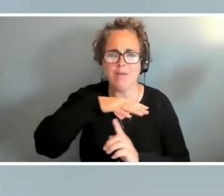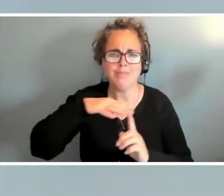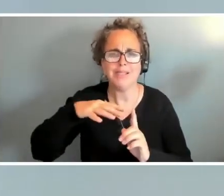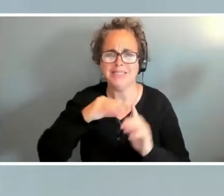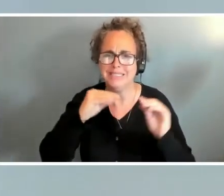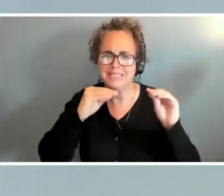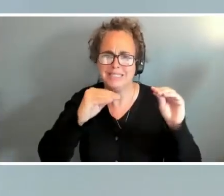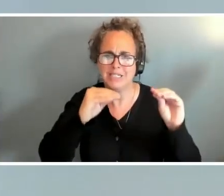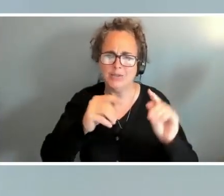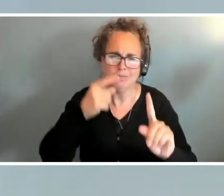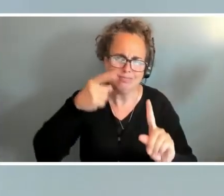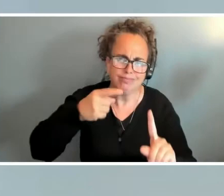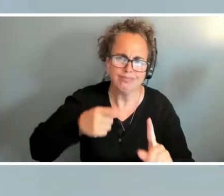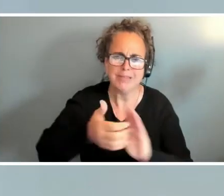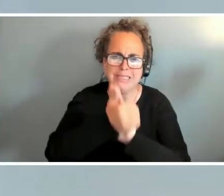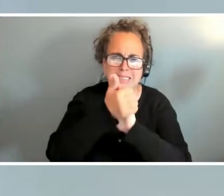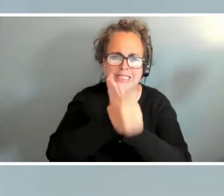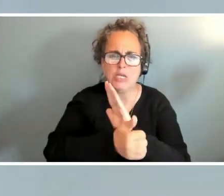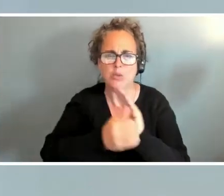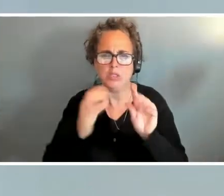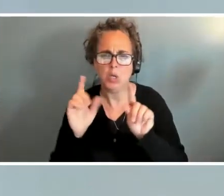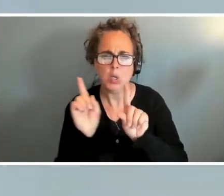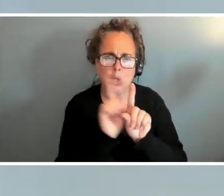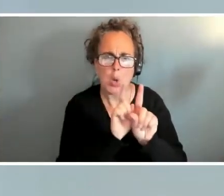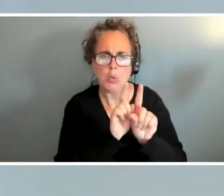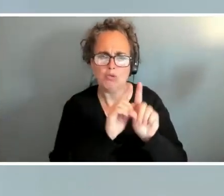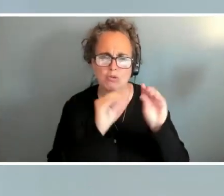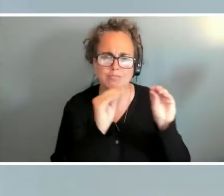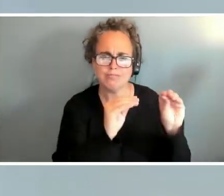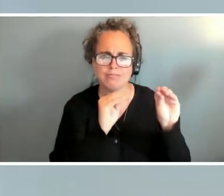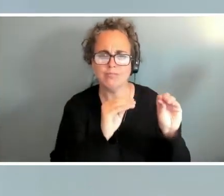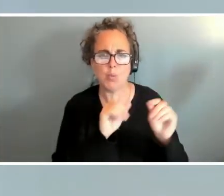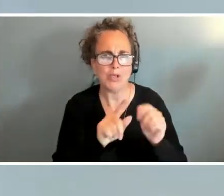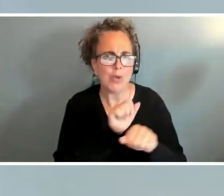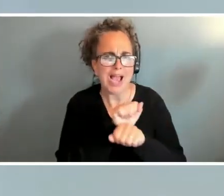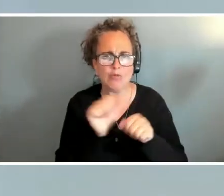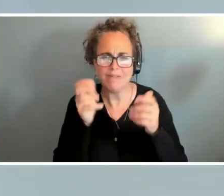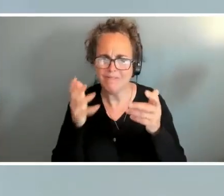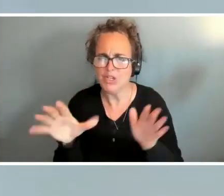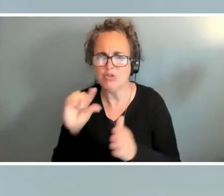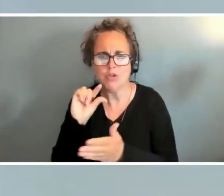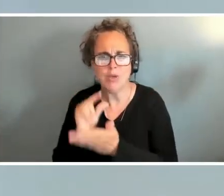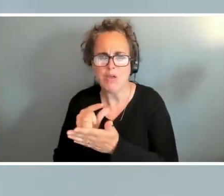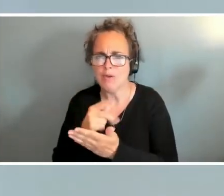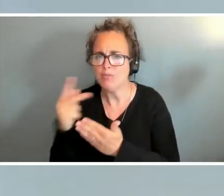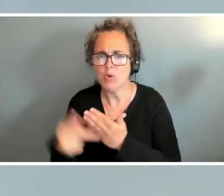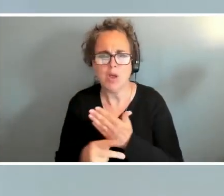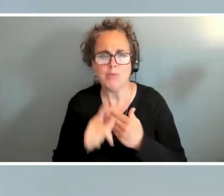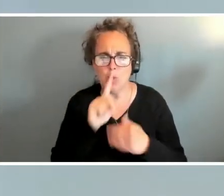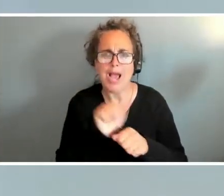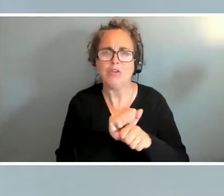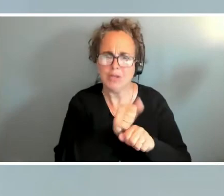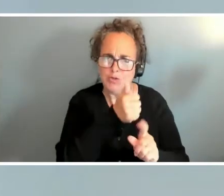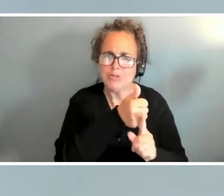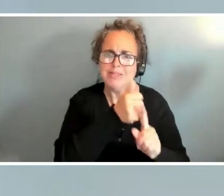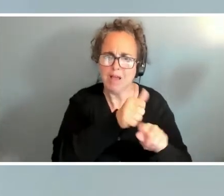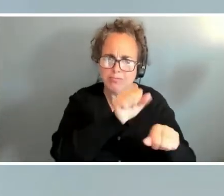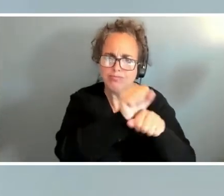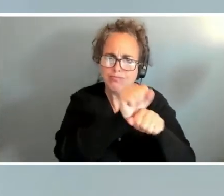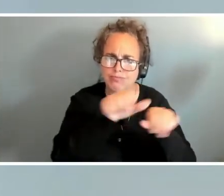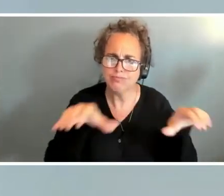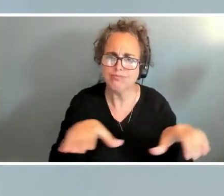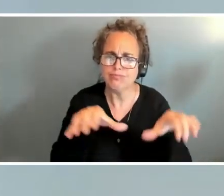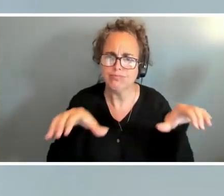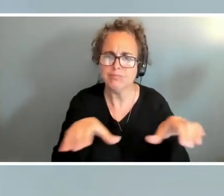skills, coach those skills so that you can actually do them when you finish the program, not just have learned about them.